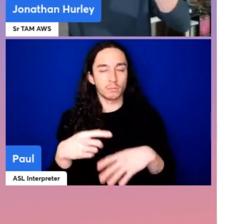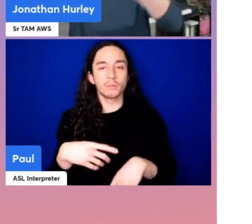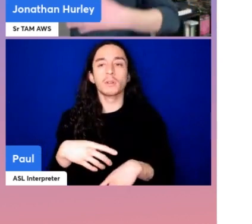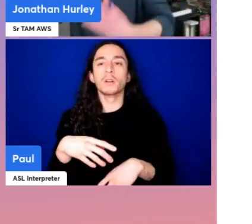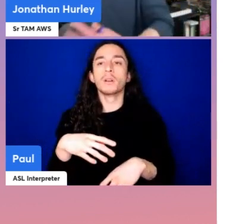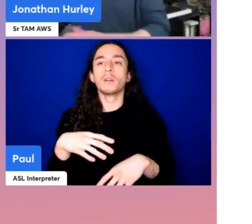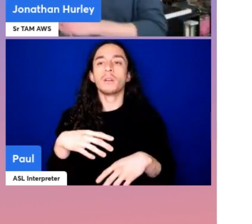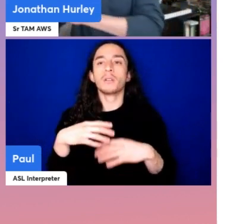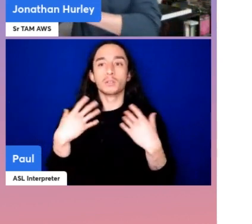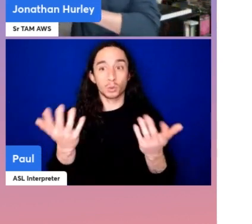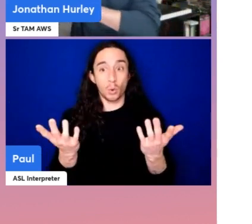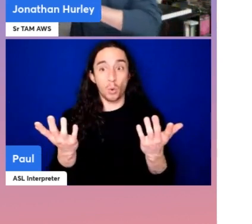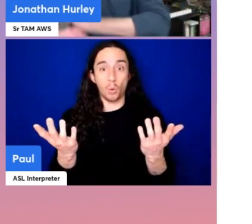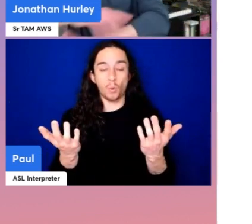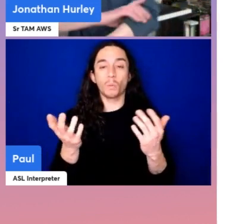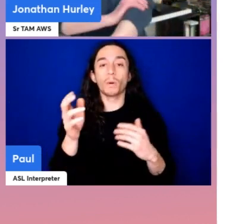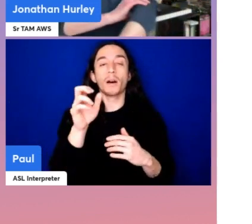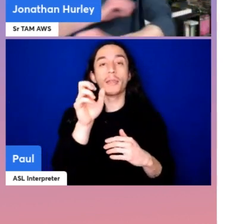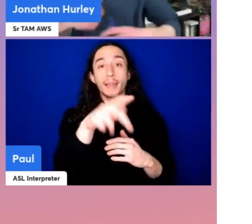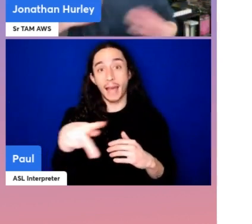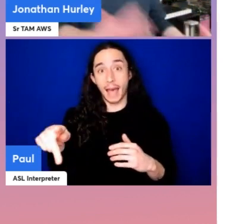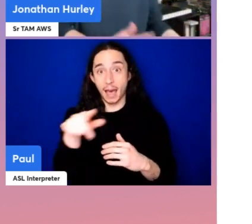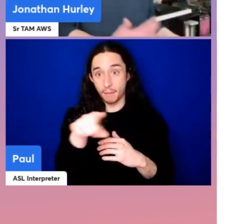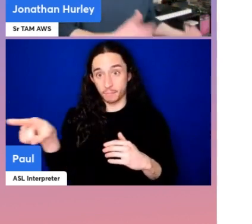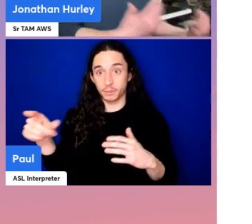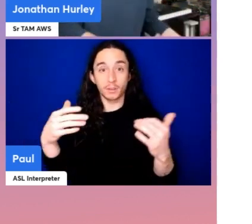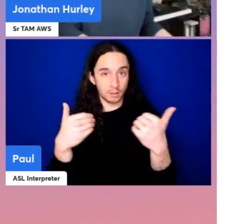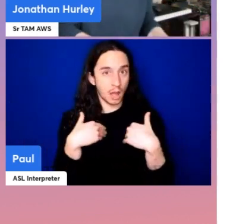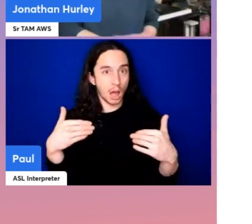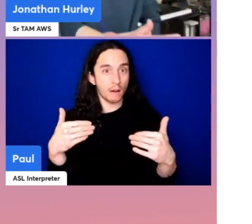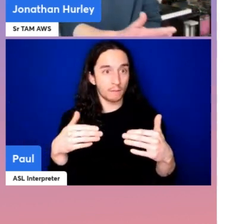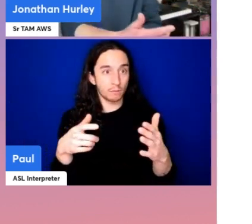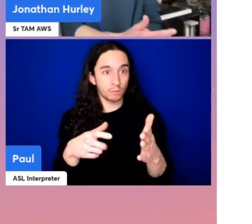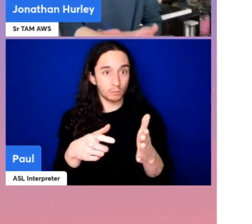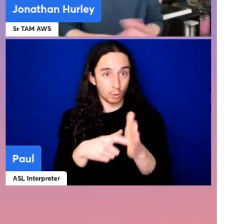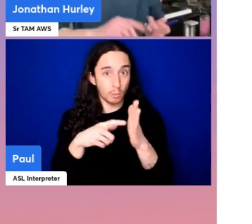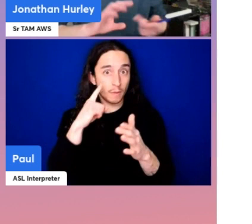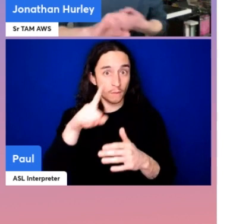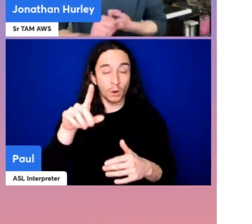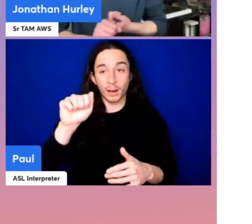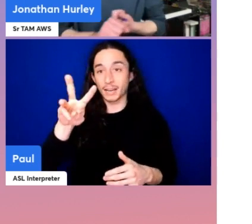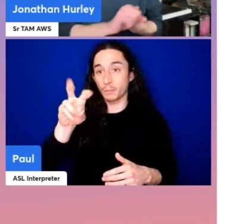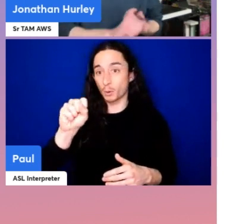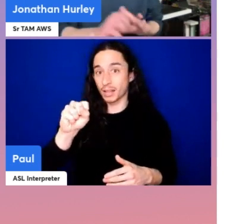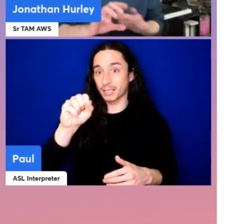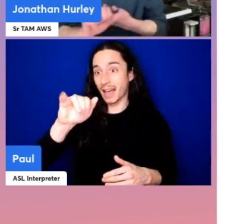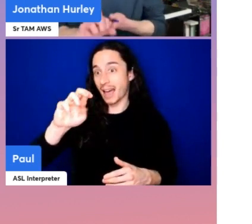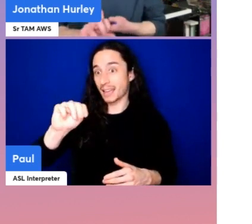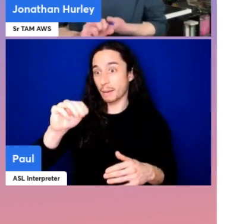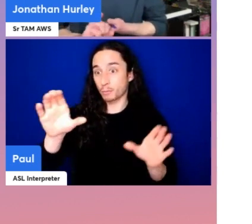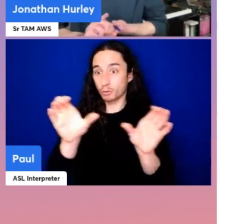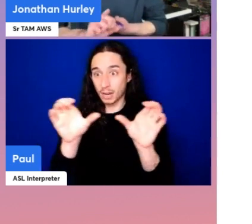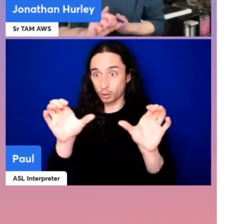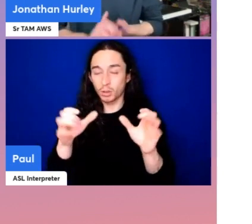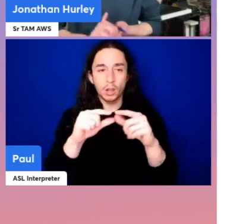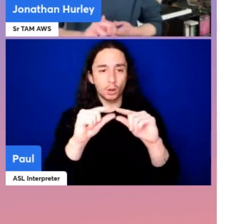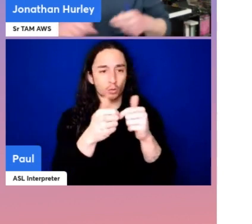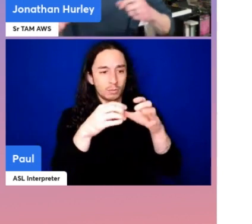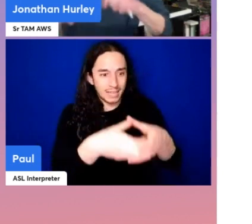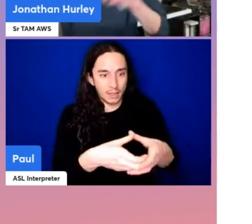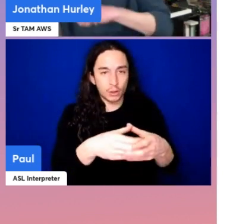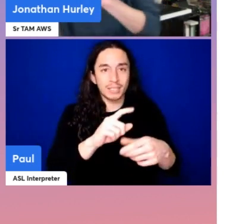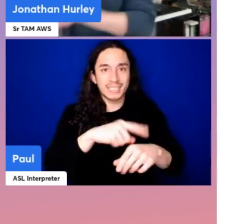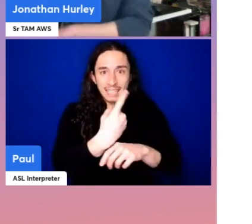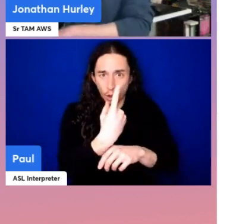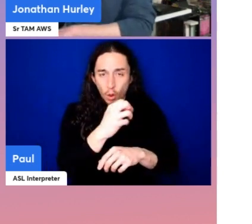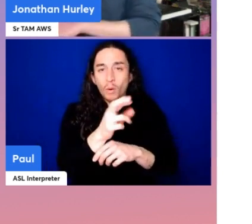the applications that have requirements for AWS IAM credentials probably are either grouped together in a single or a few